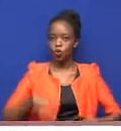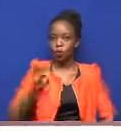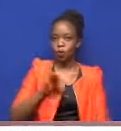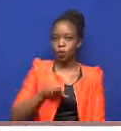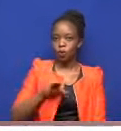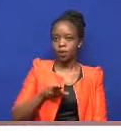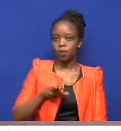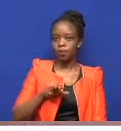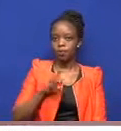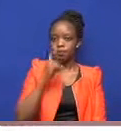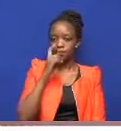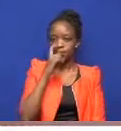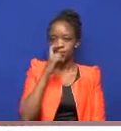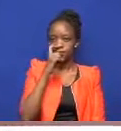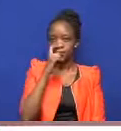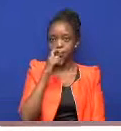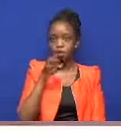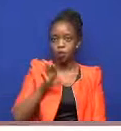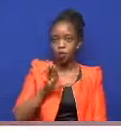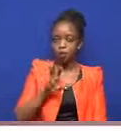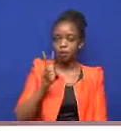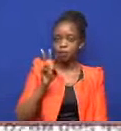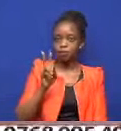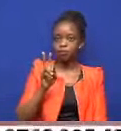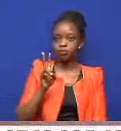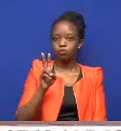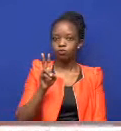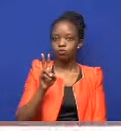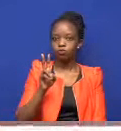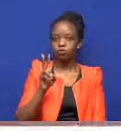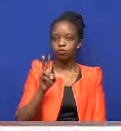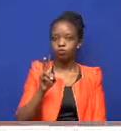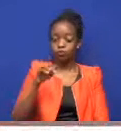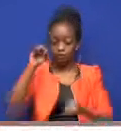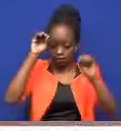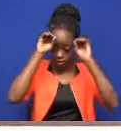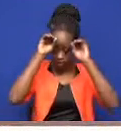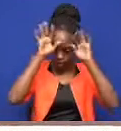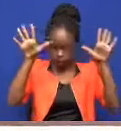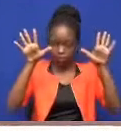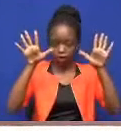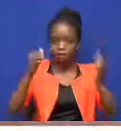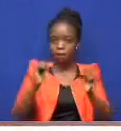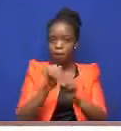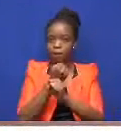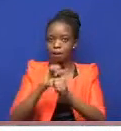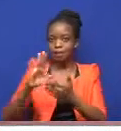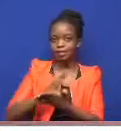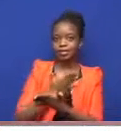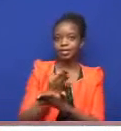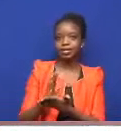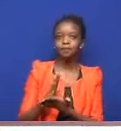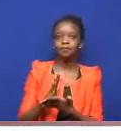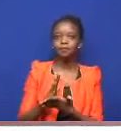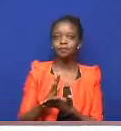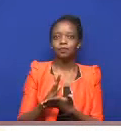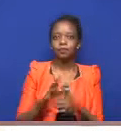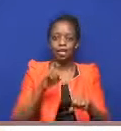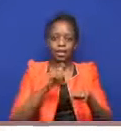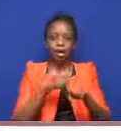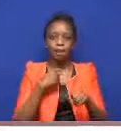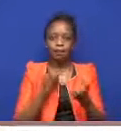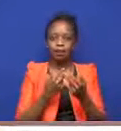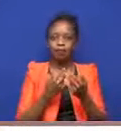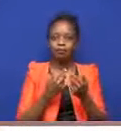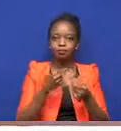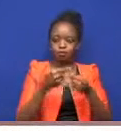gentleman. These young women are beating odds. They are surprisingly in the construction sector. And when I went to do the